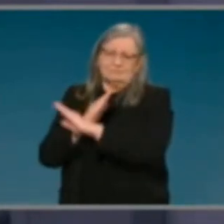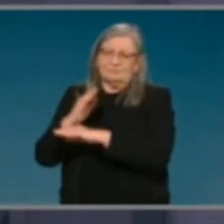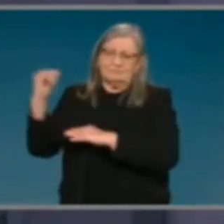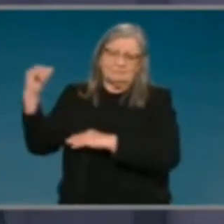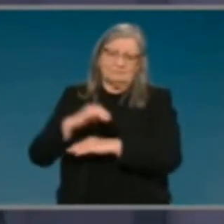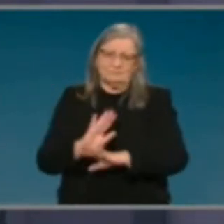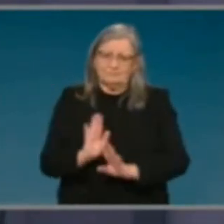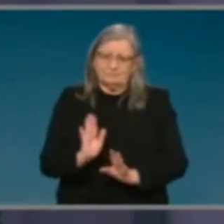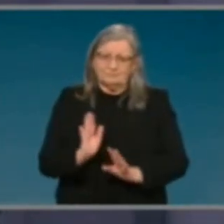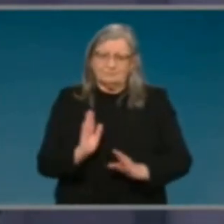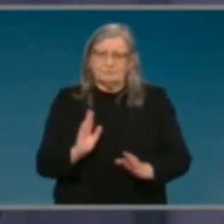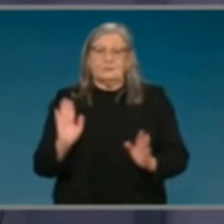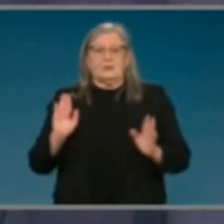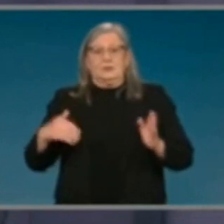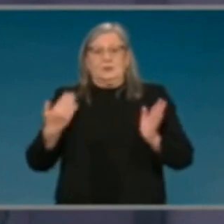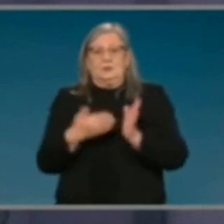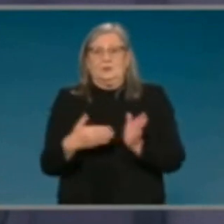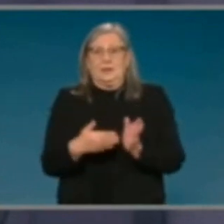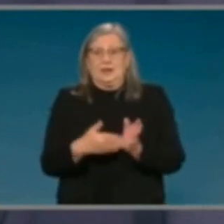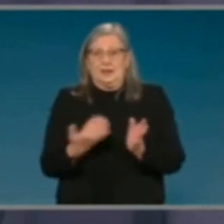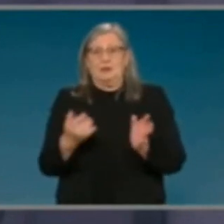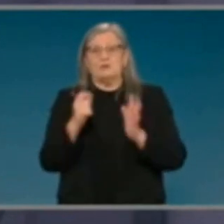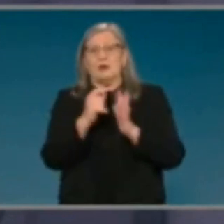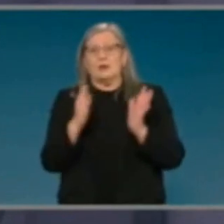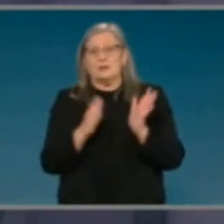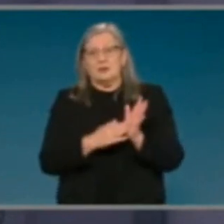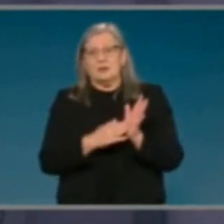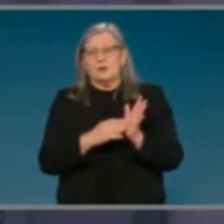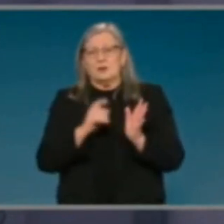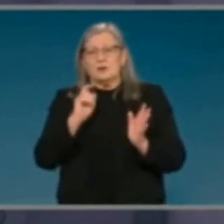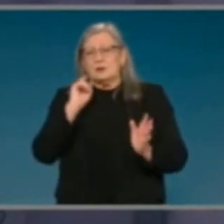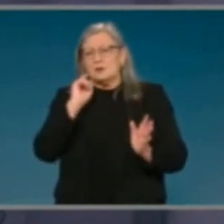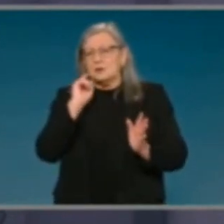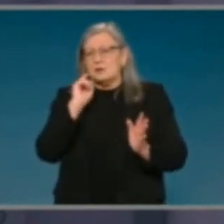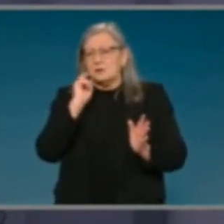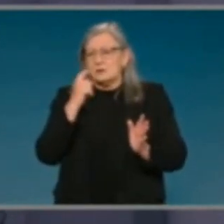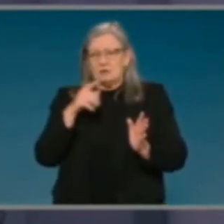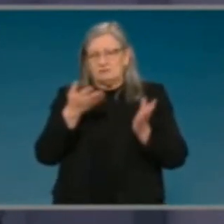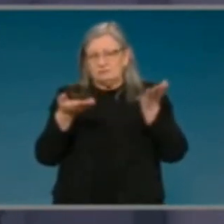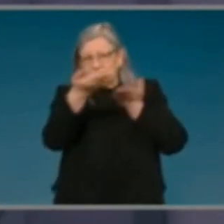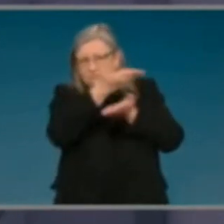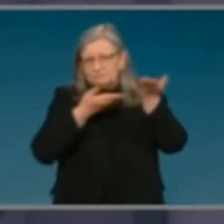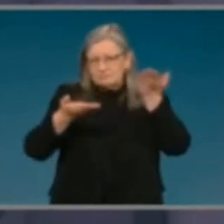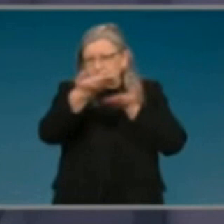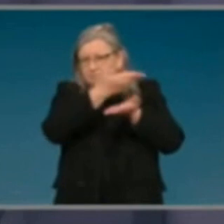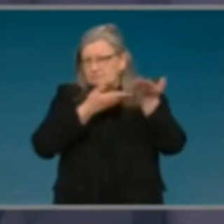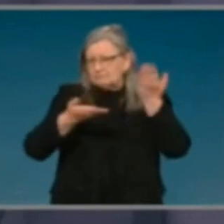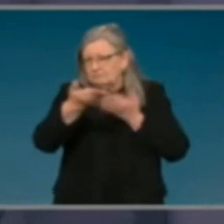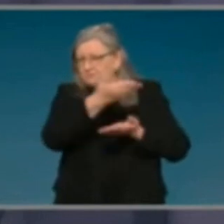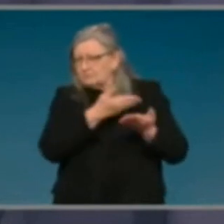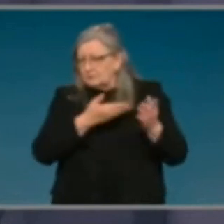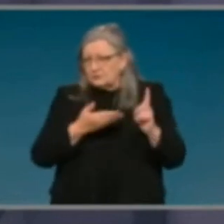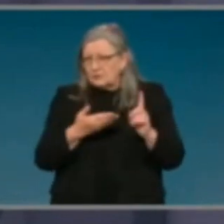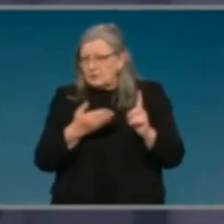secondly, convening a meeting of the National Cabinet within the next 48 hours to work on ensuring that there's